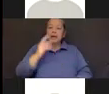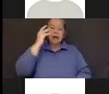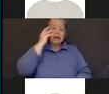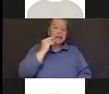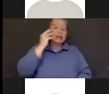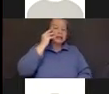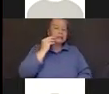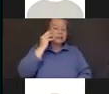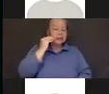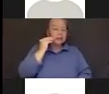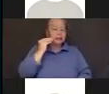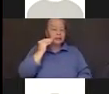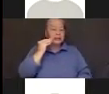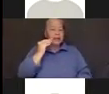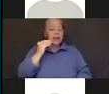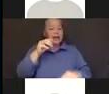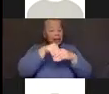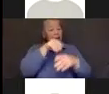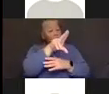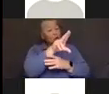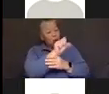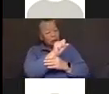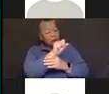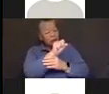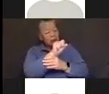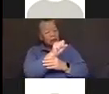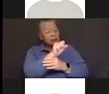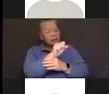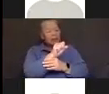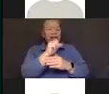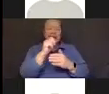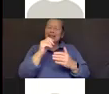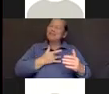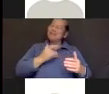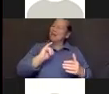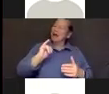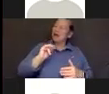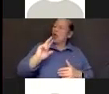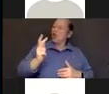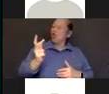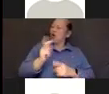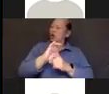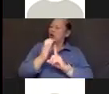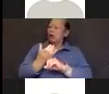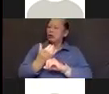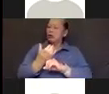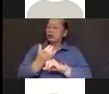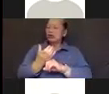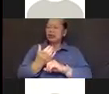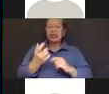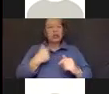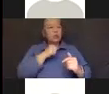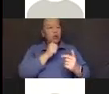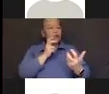felt in the US has felt like a third culture, that you don't really fit here and you don't really